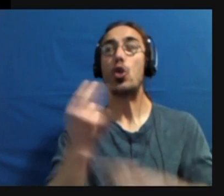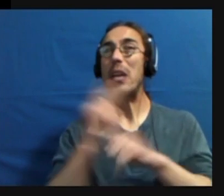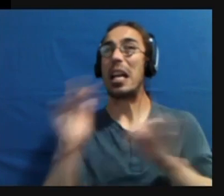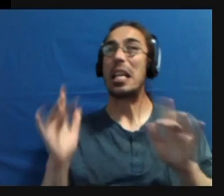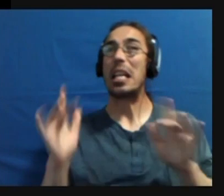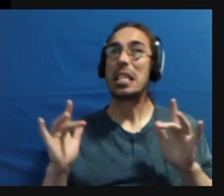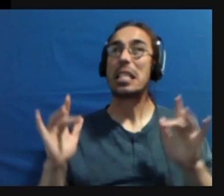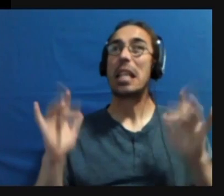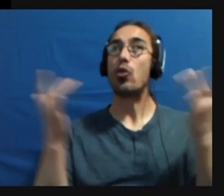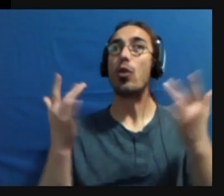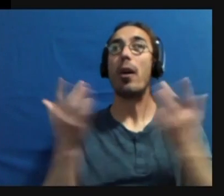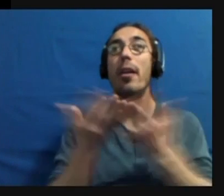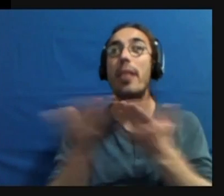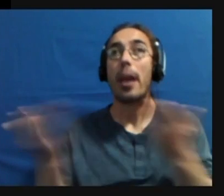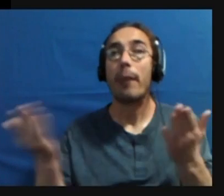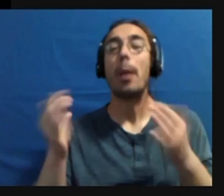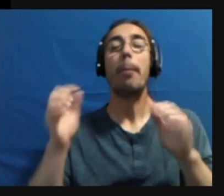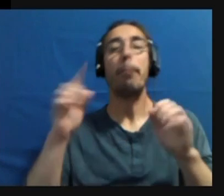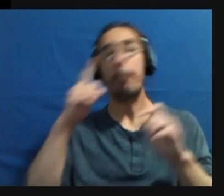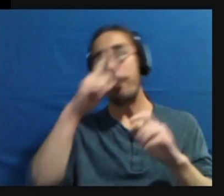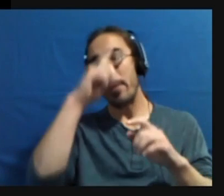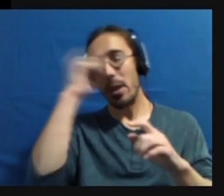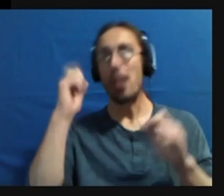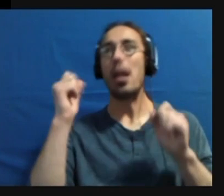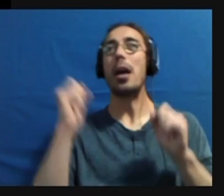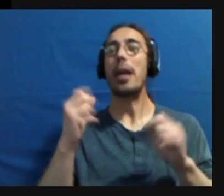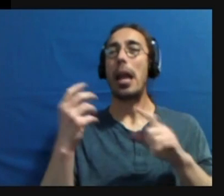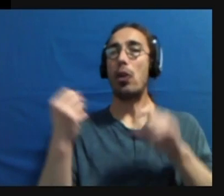for that, because it can be overstimulating for some people.